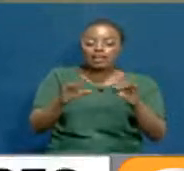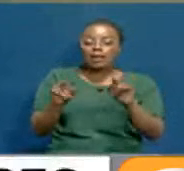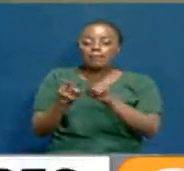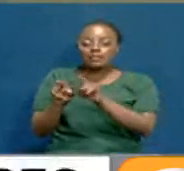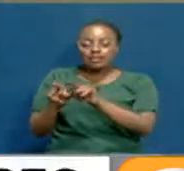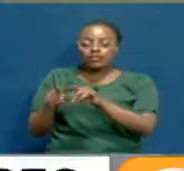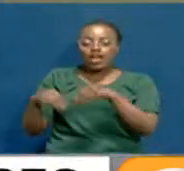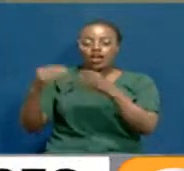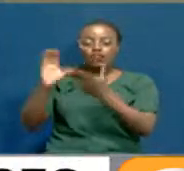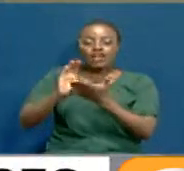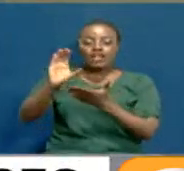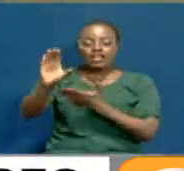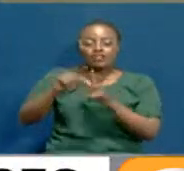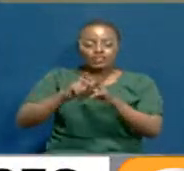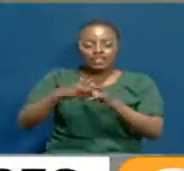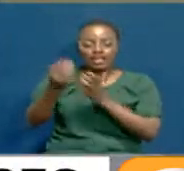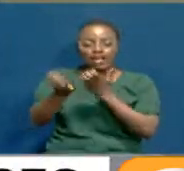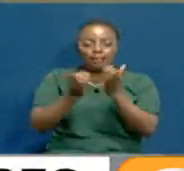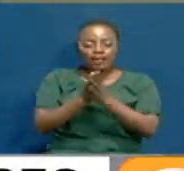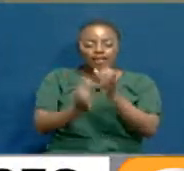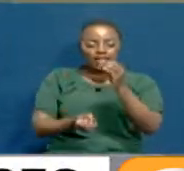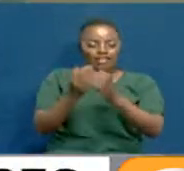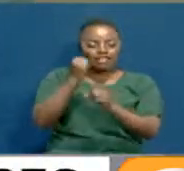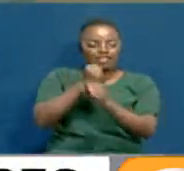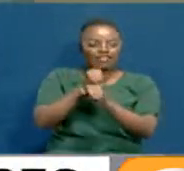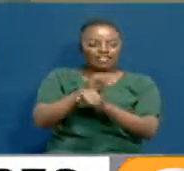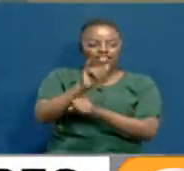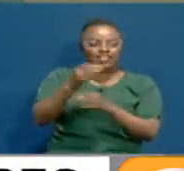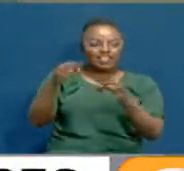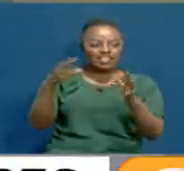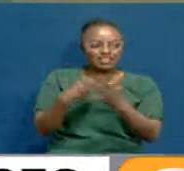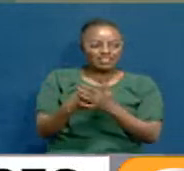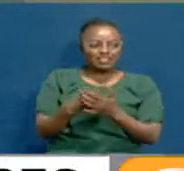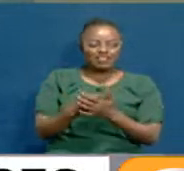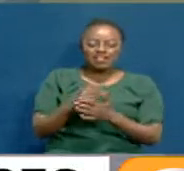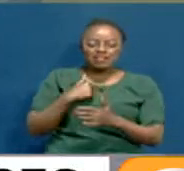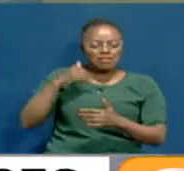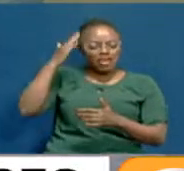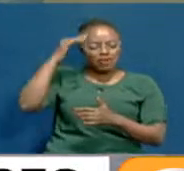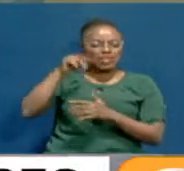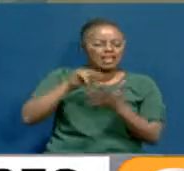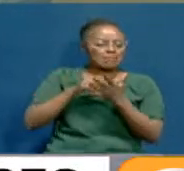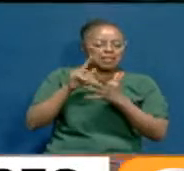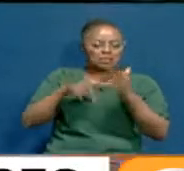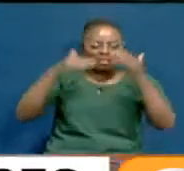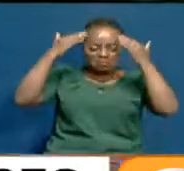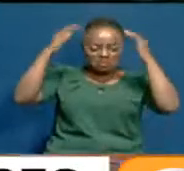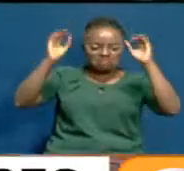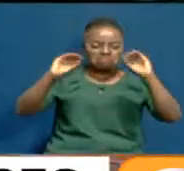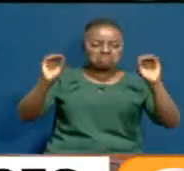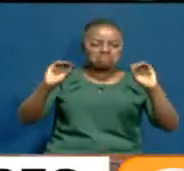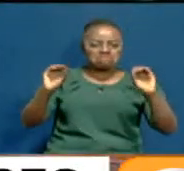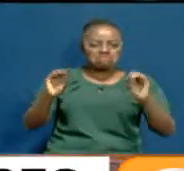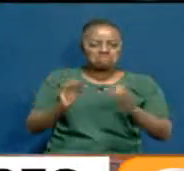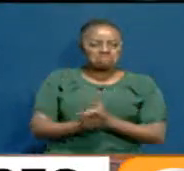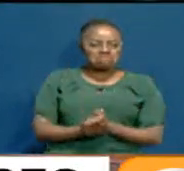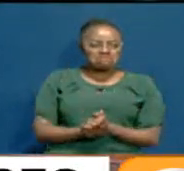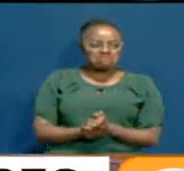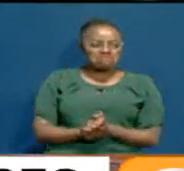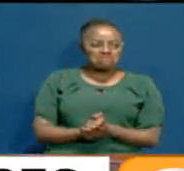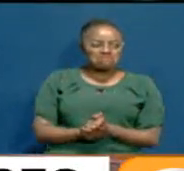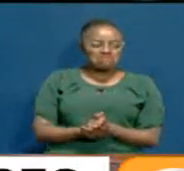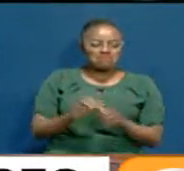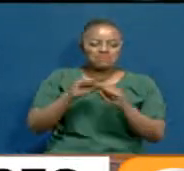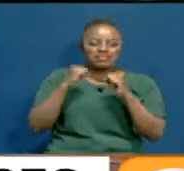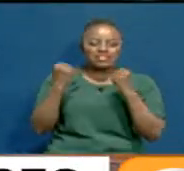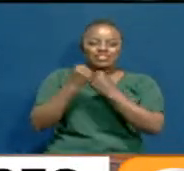are offering capital to set up businesses and create jobs, and you're calling that free money? I don't know what that August is. 9th will social be the protection. Social protection